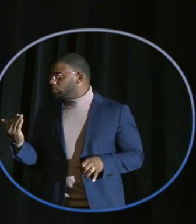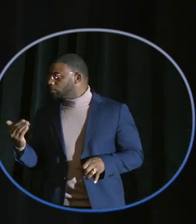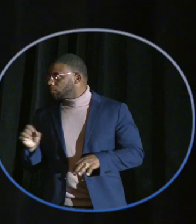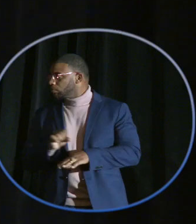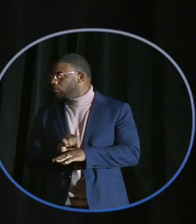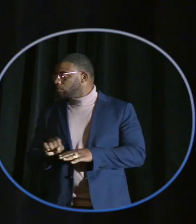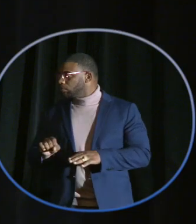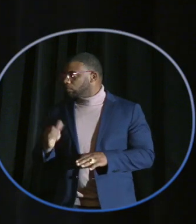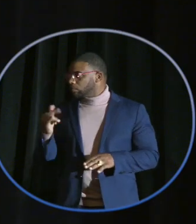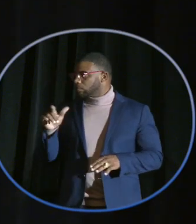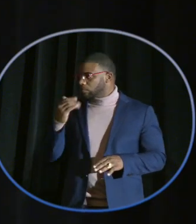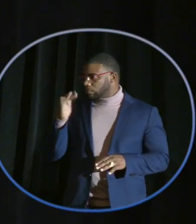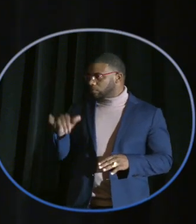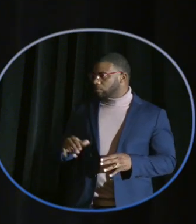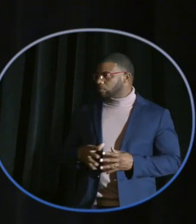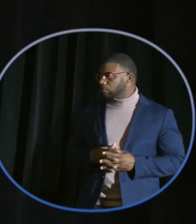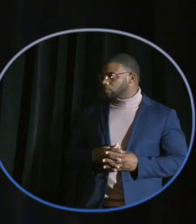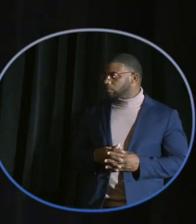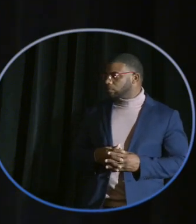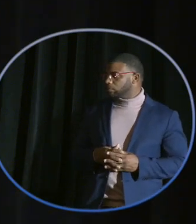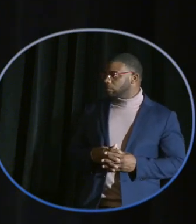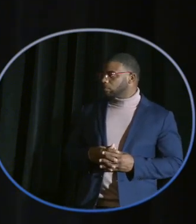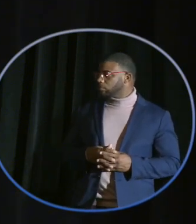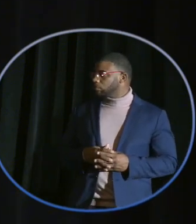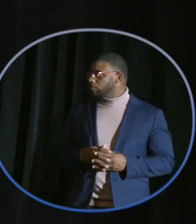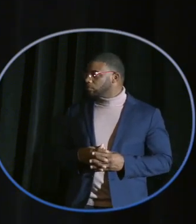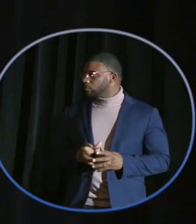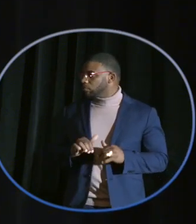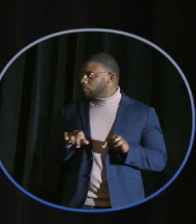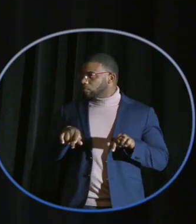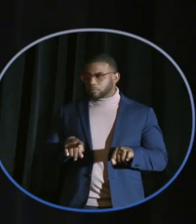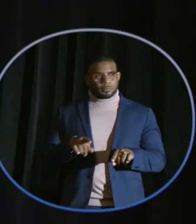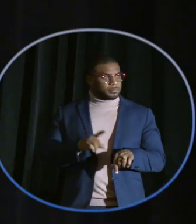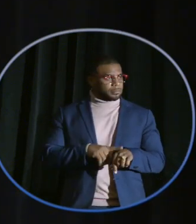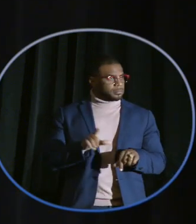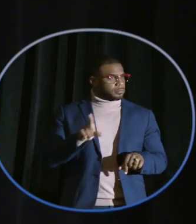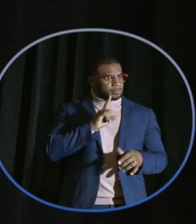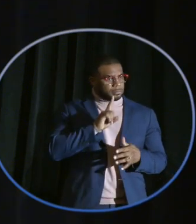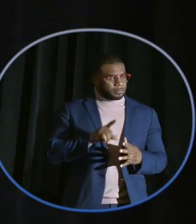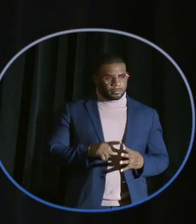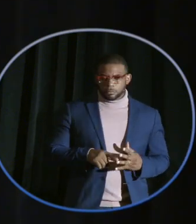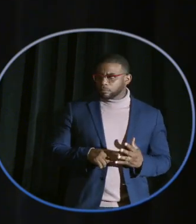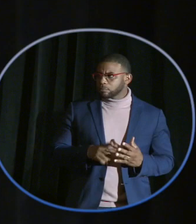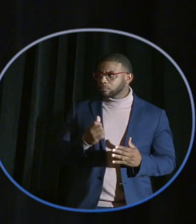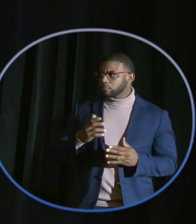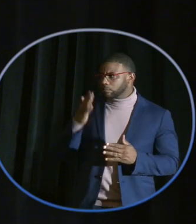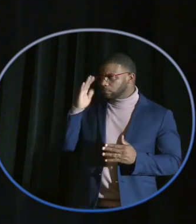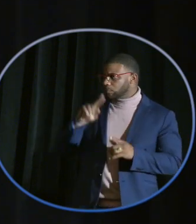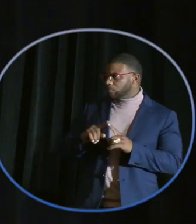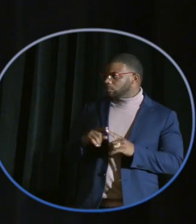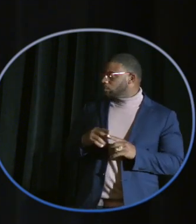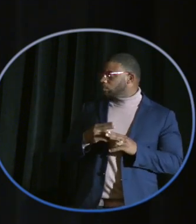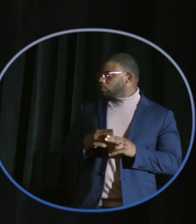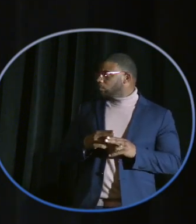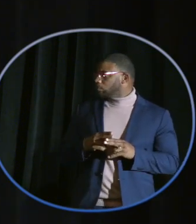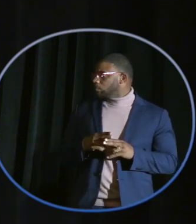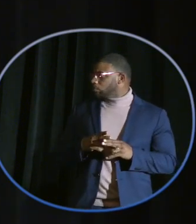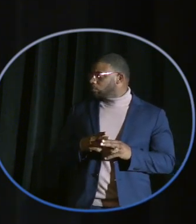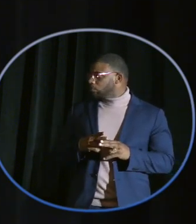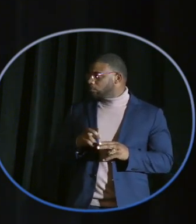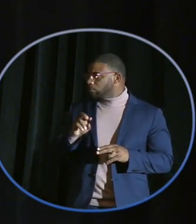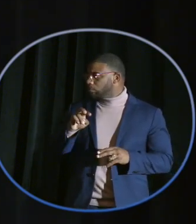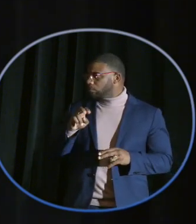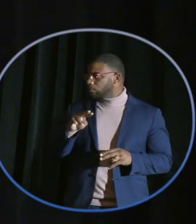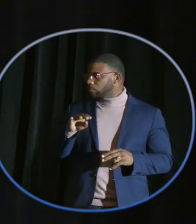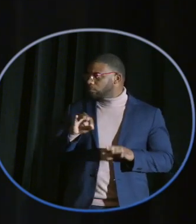the stage just in case you didn't know that. But in the meantime, these are what we are calling affectionately our